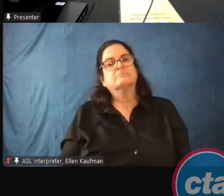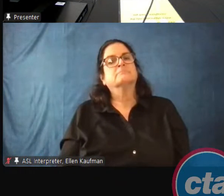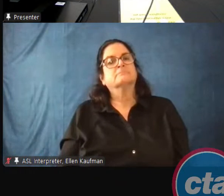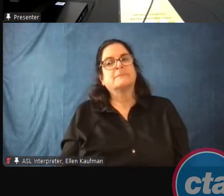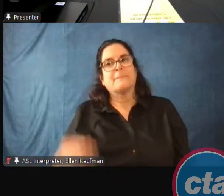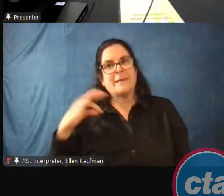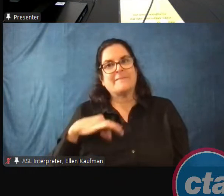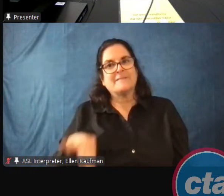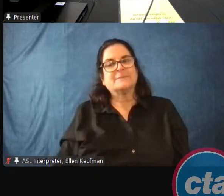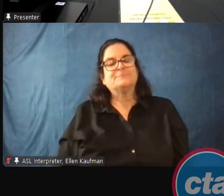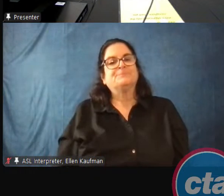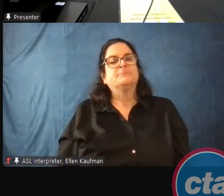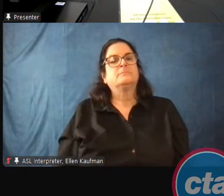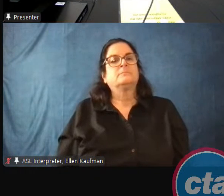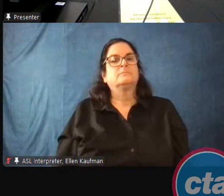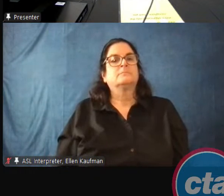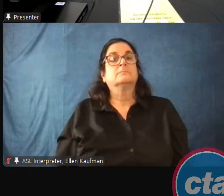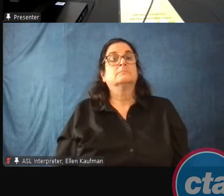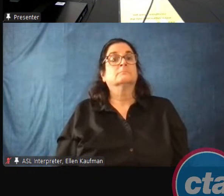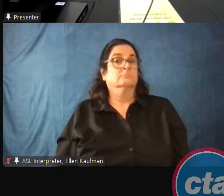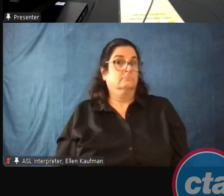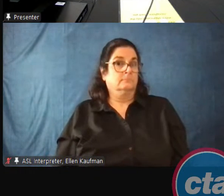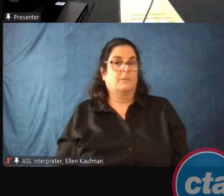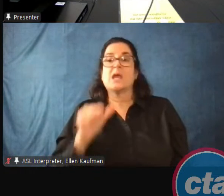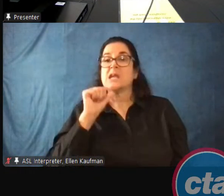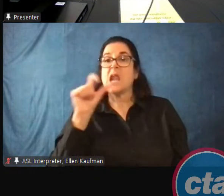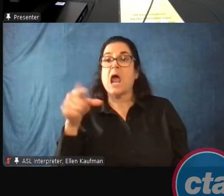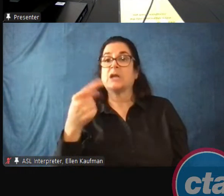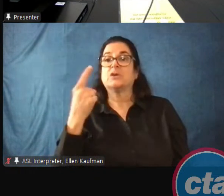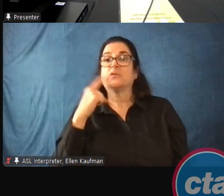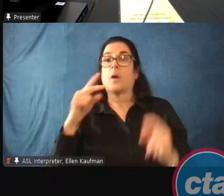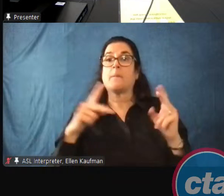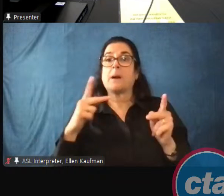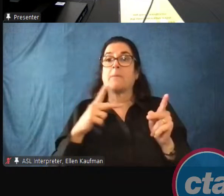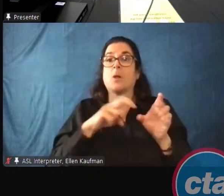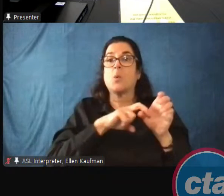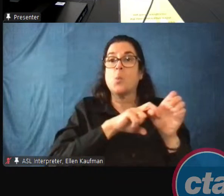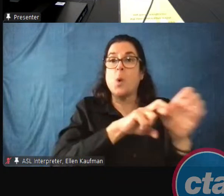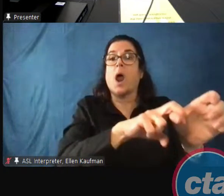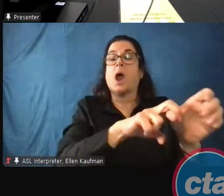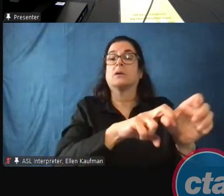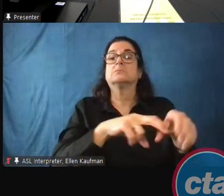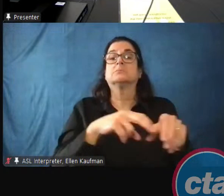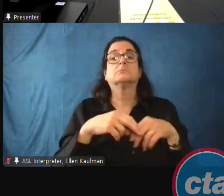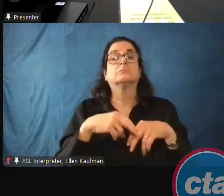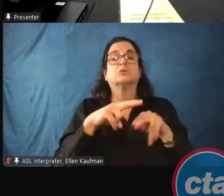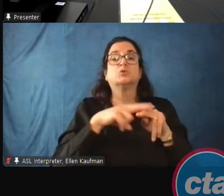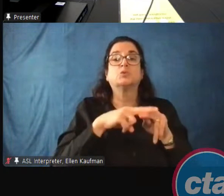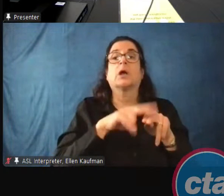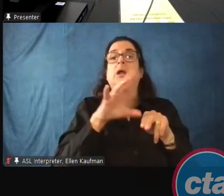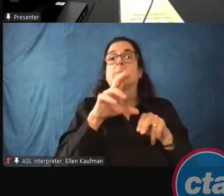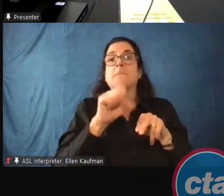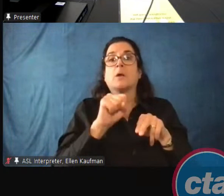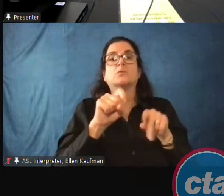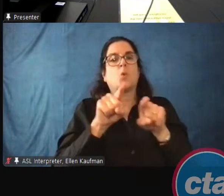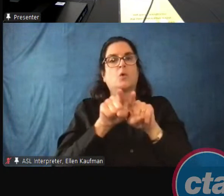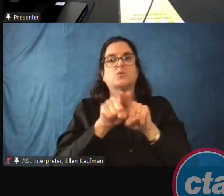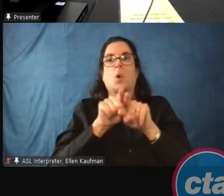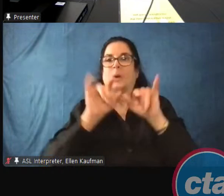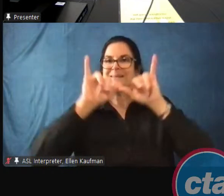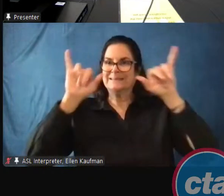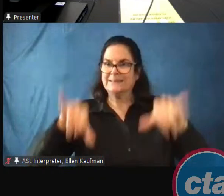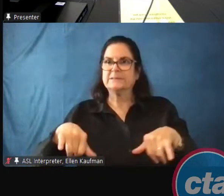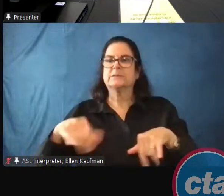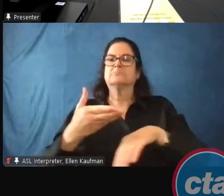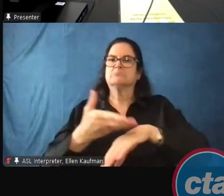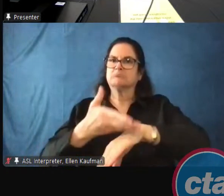In addition to benefiting transit riders, right? Again, we're looking at the system point of view. The more